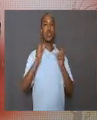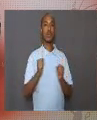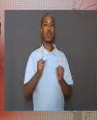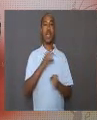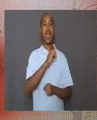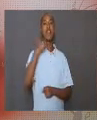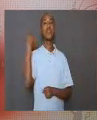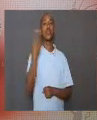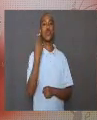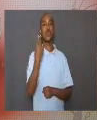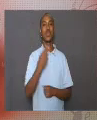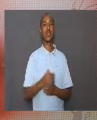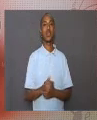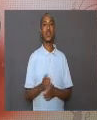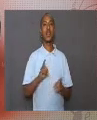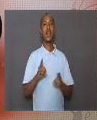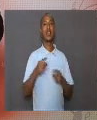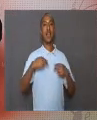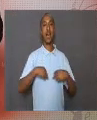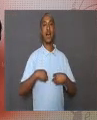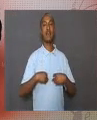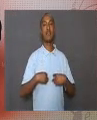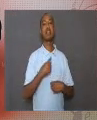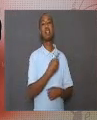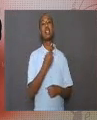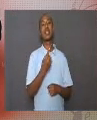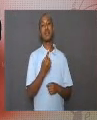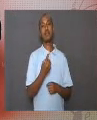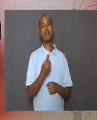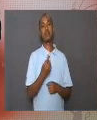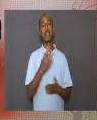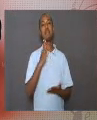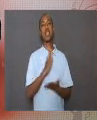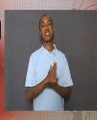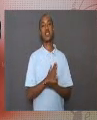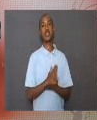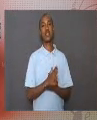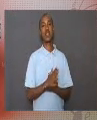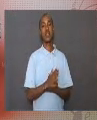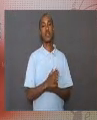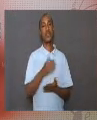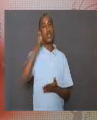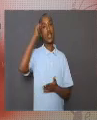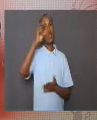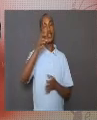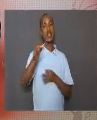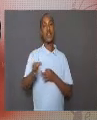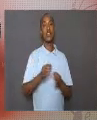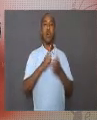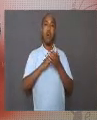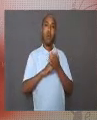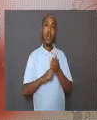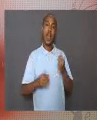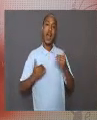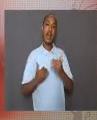useful, it does have some limitations. His definition only addressed